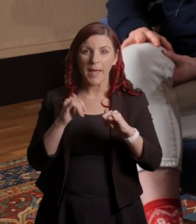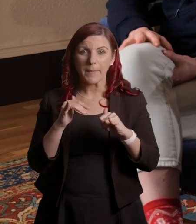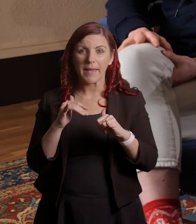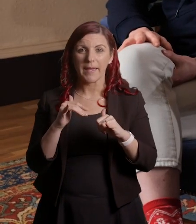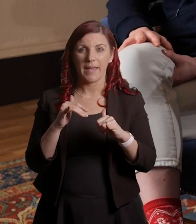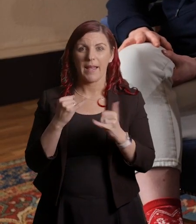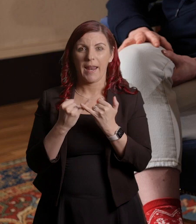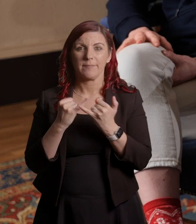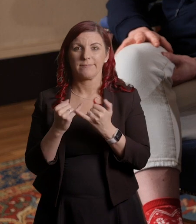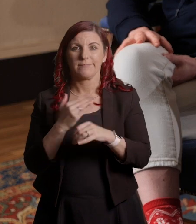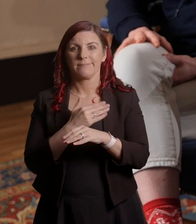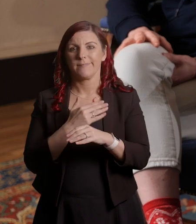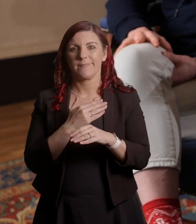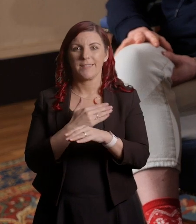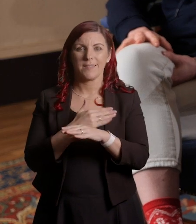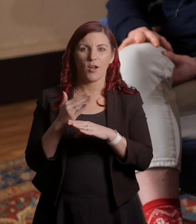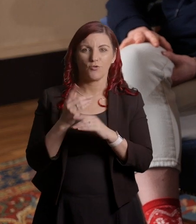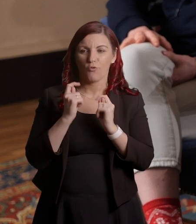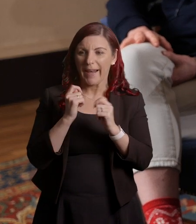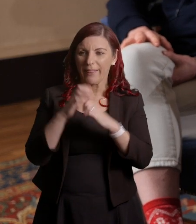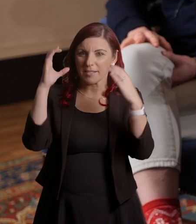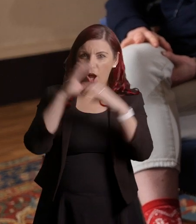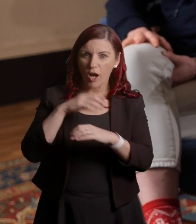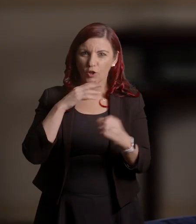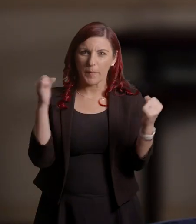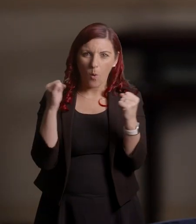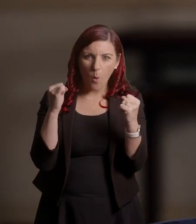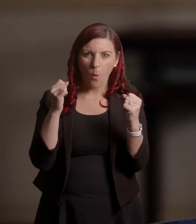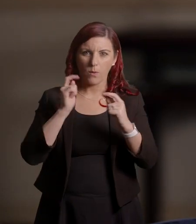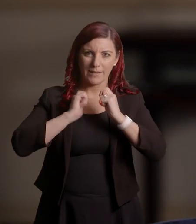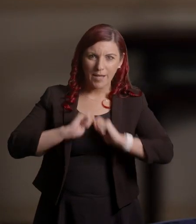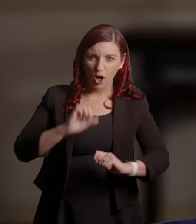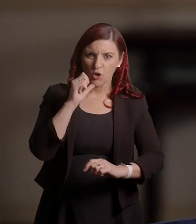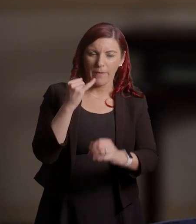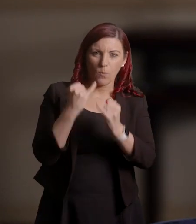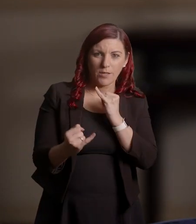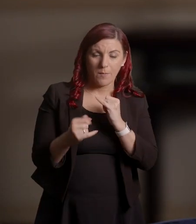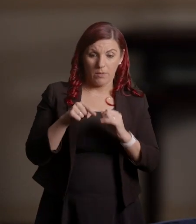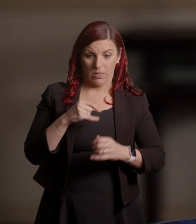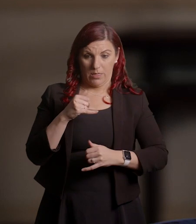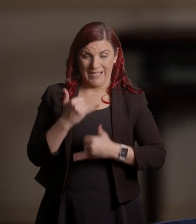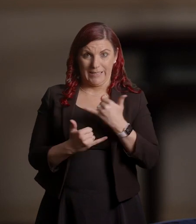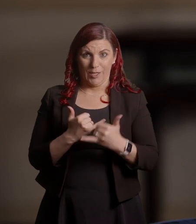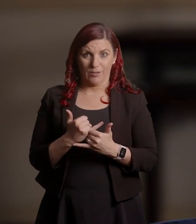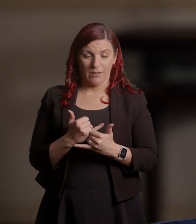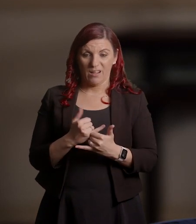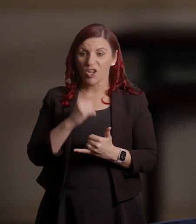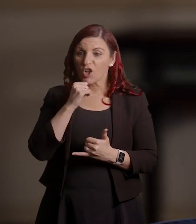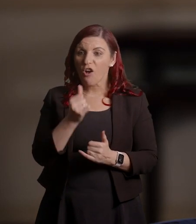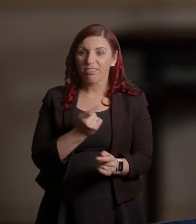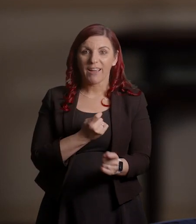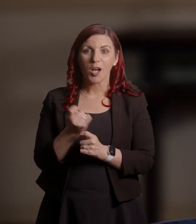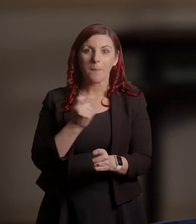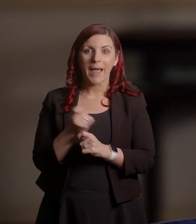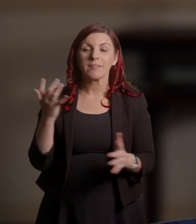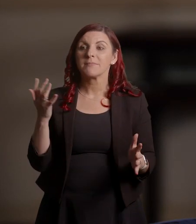might be going to training in the dark and you'd be like cold, you'd be tired, you could think of nothing worse, and not one evening did I feel that this